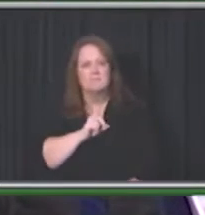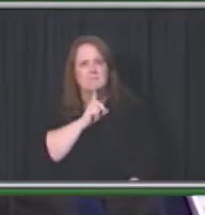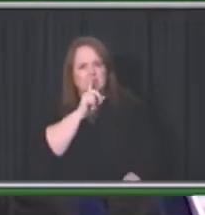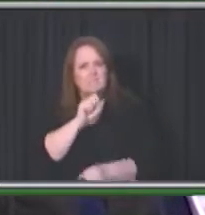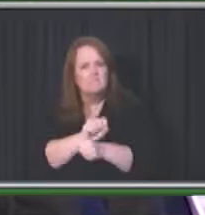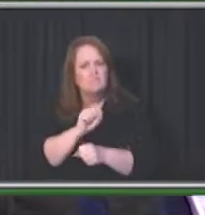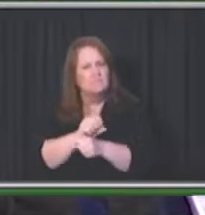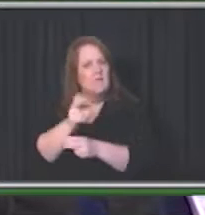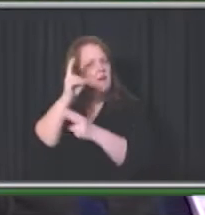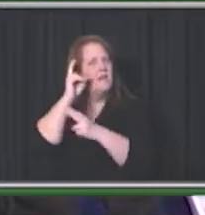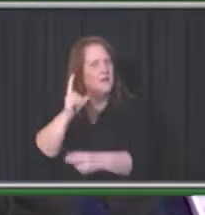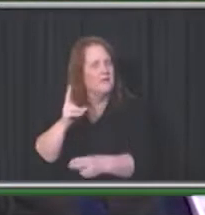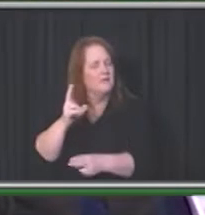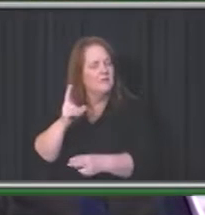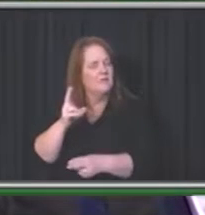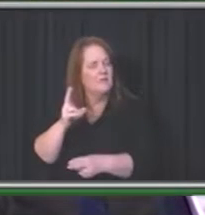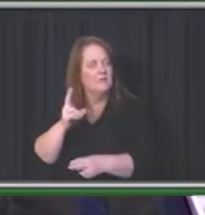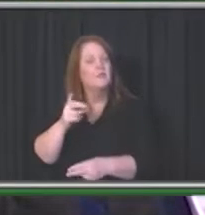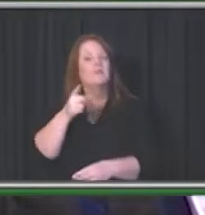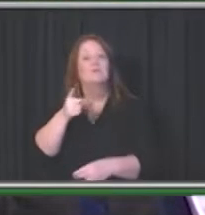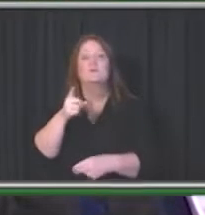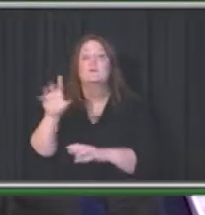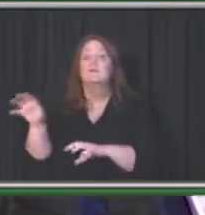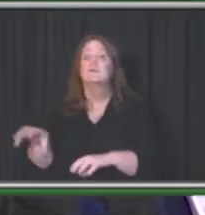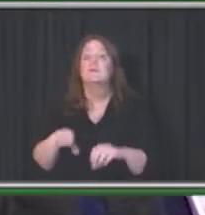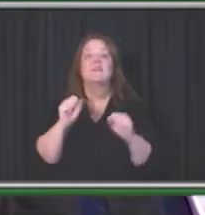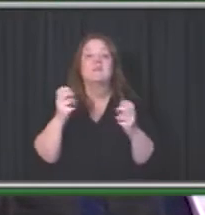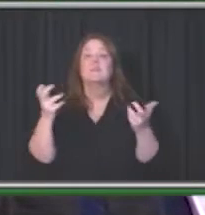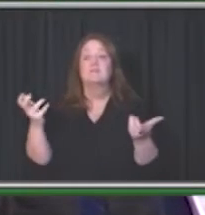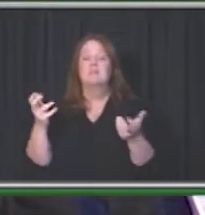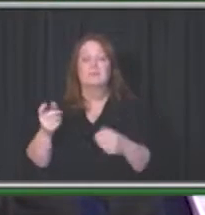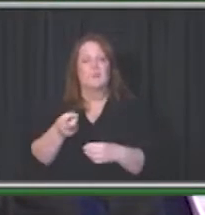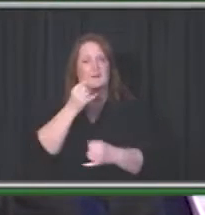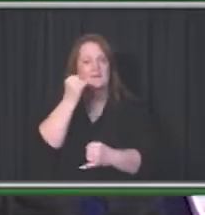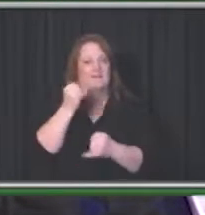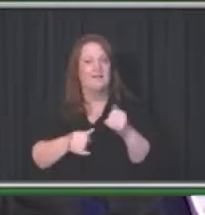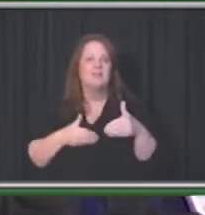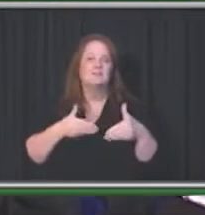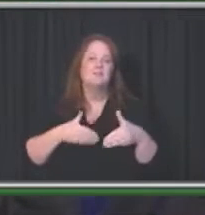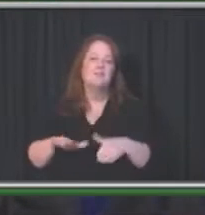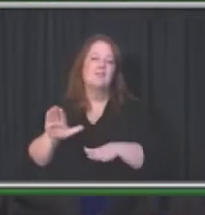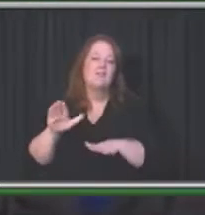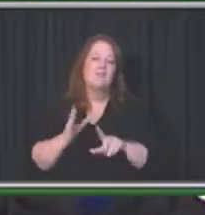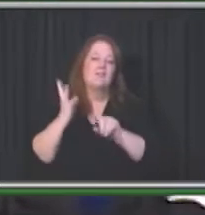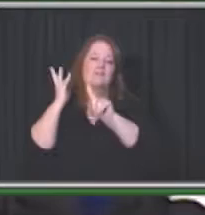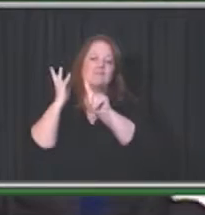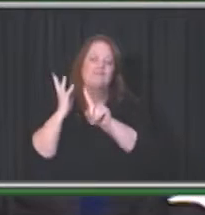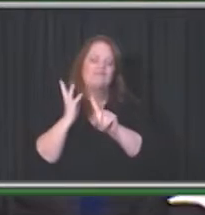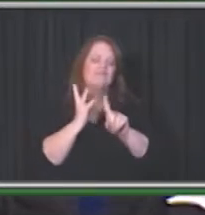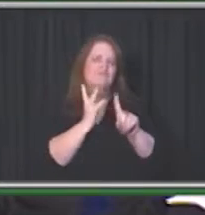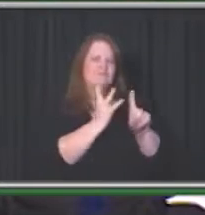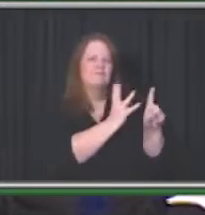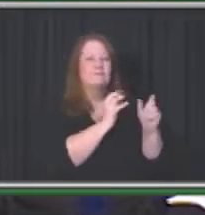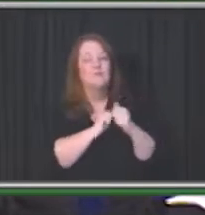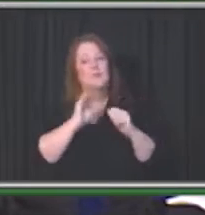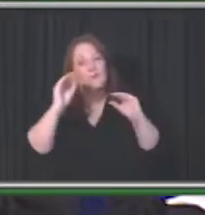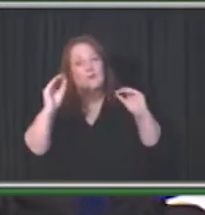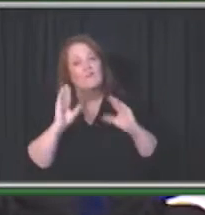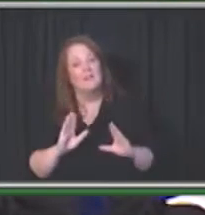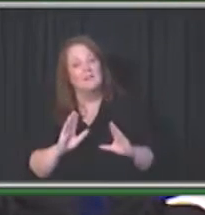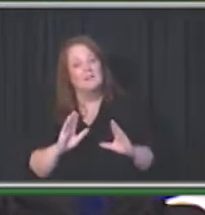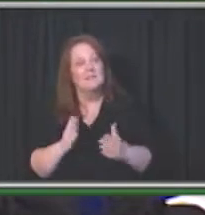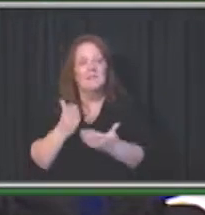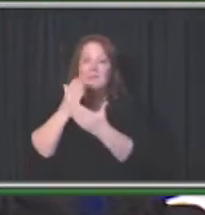honor, to be able to take one last walk with the faculty as they leave. Thank you